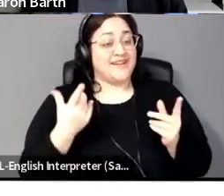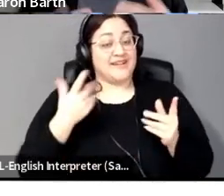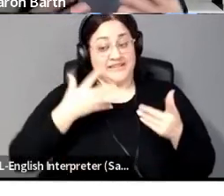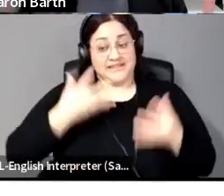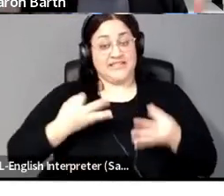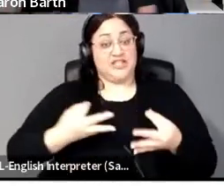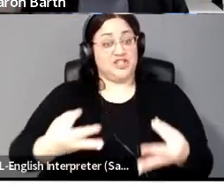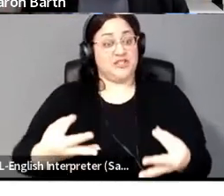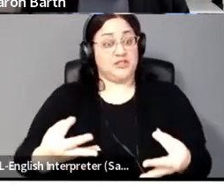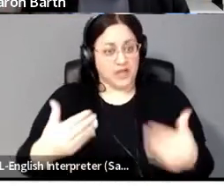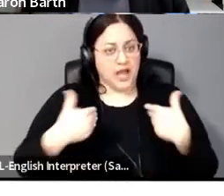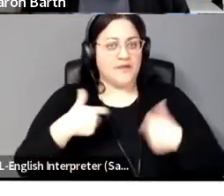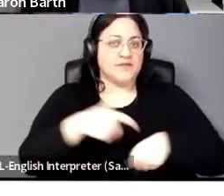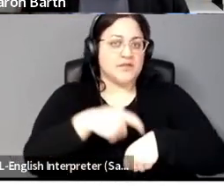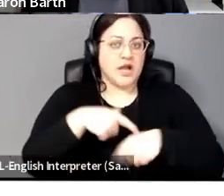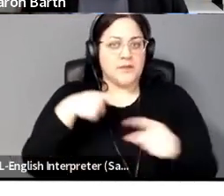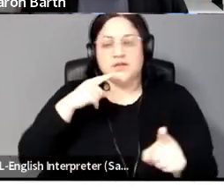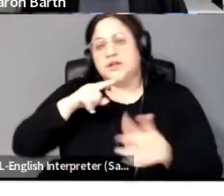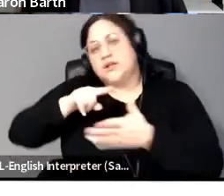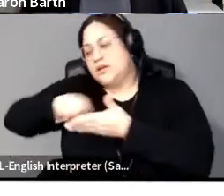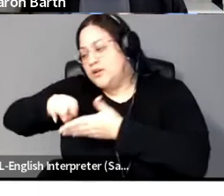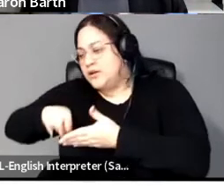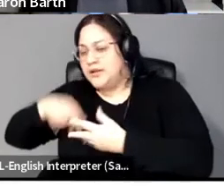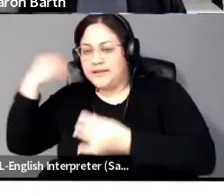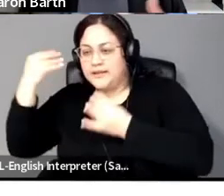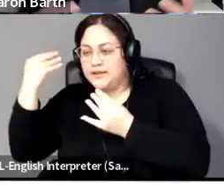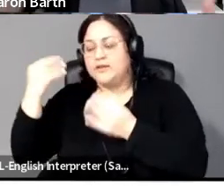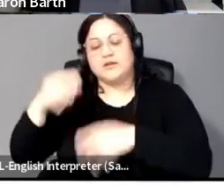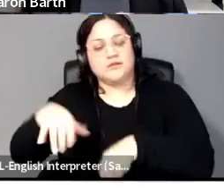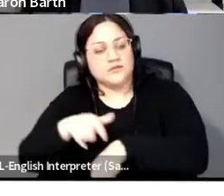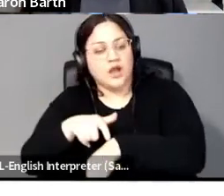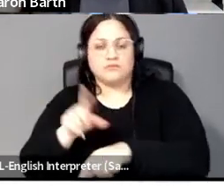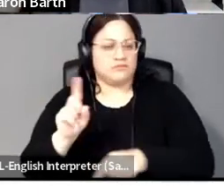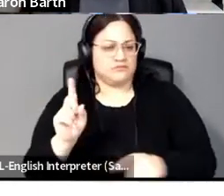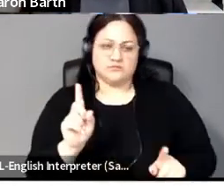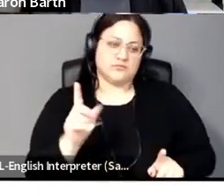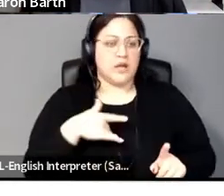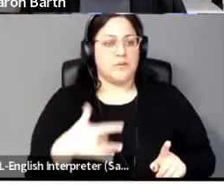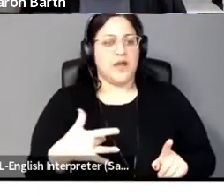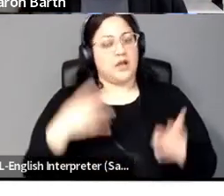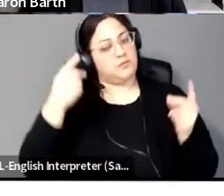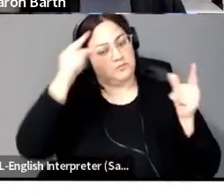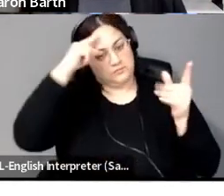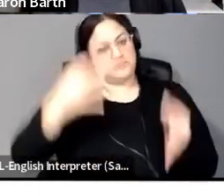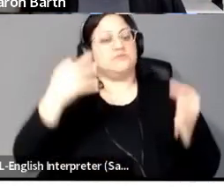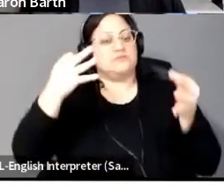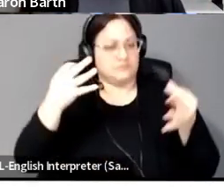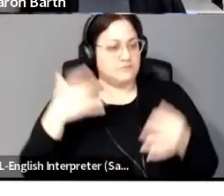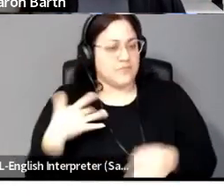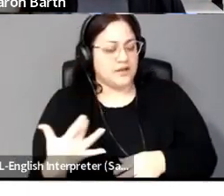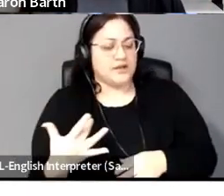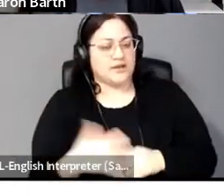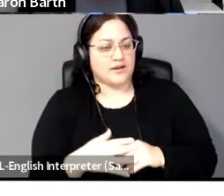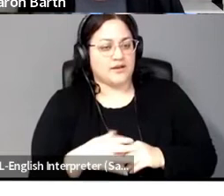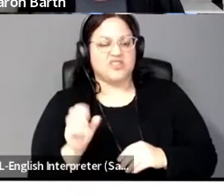basis is made under conditions of uncertainty. You never